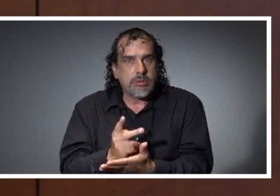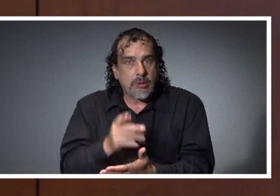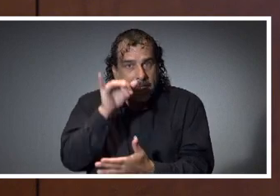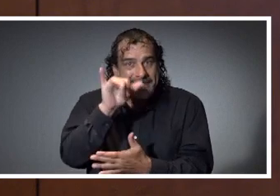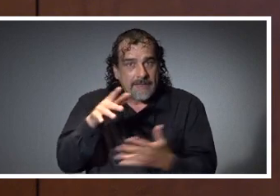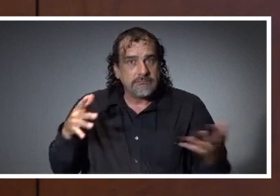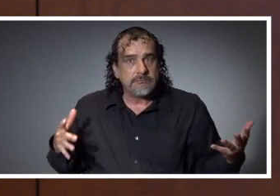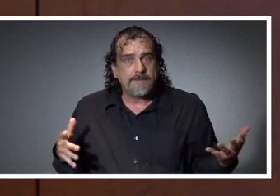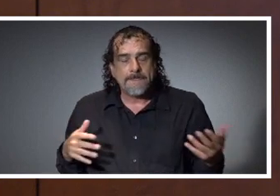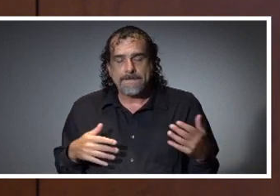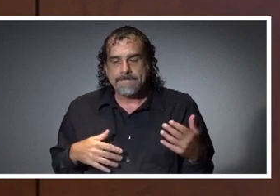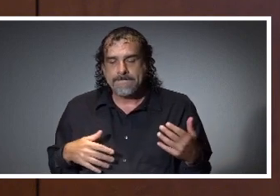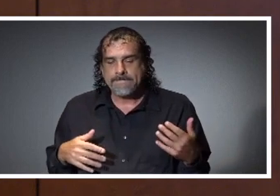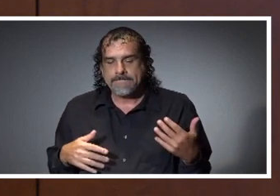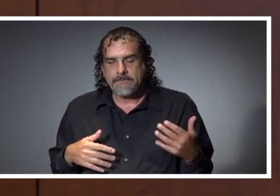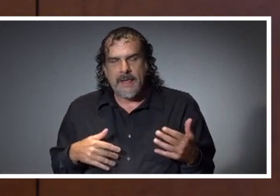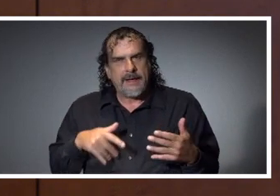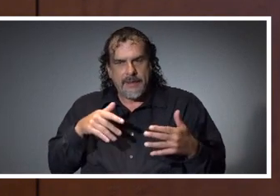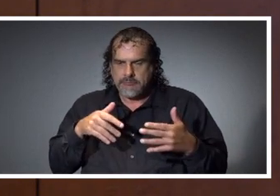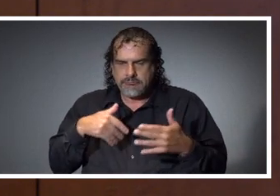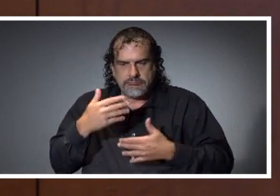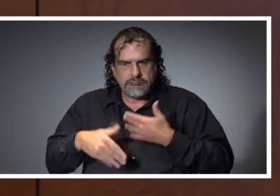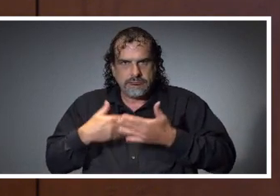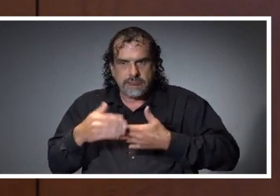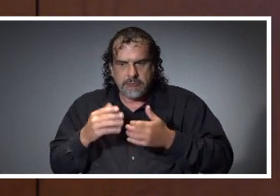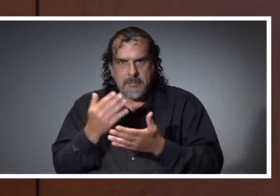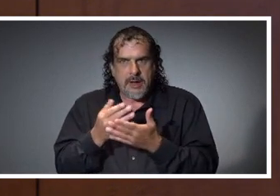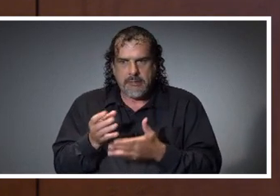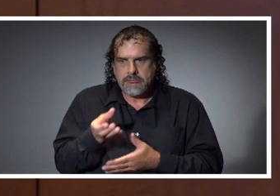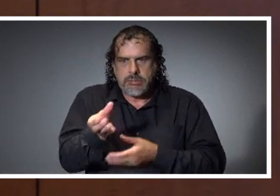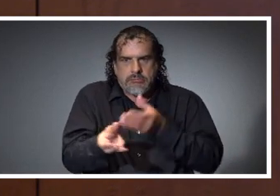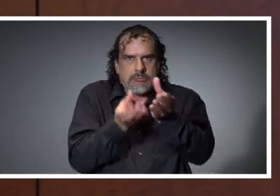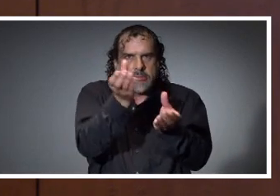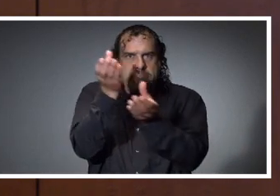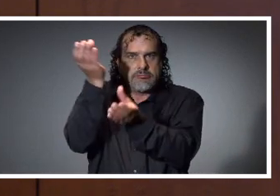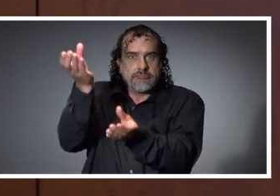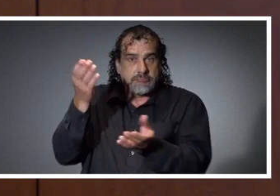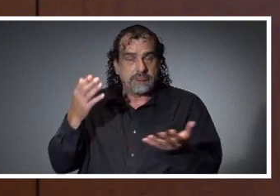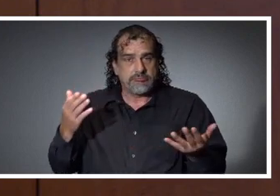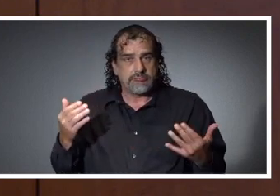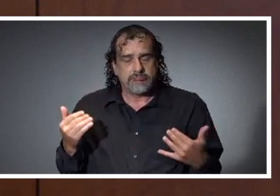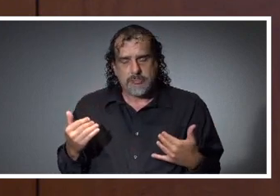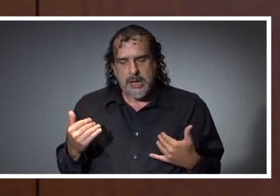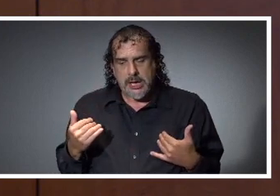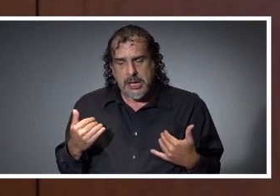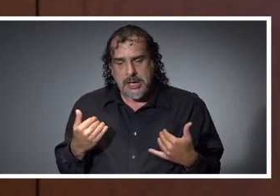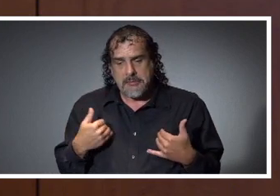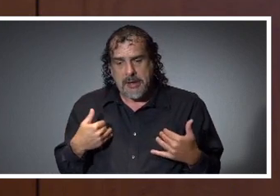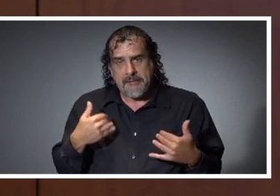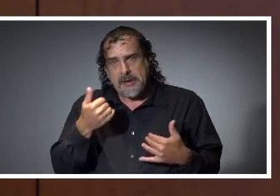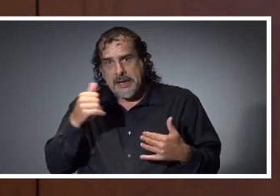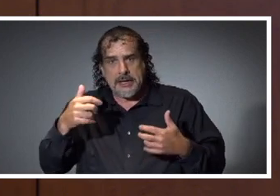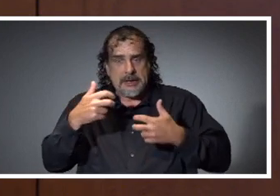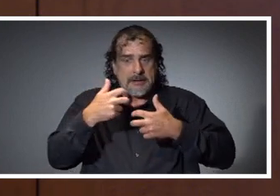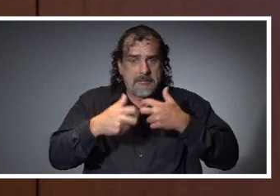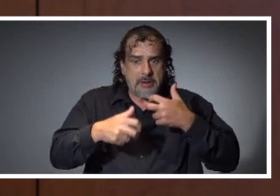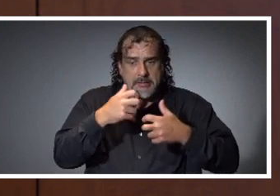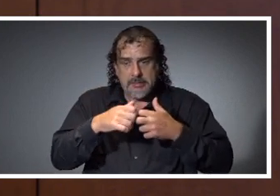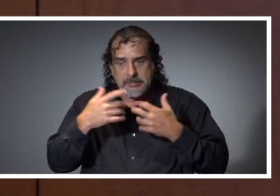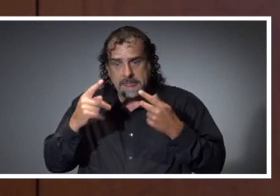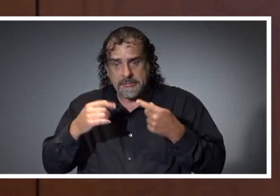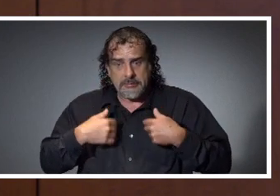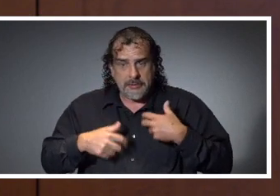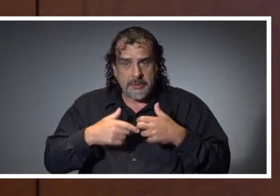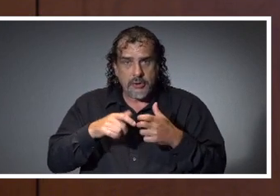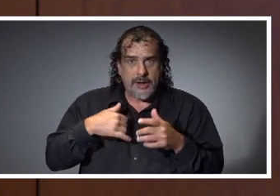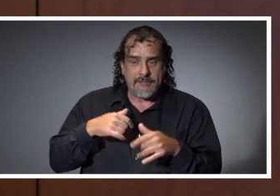we're processing those to get the monies back to them. If there's any issues with the local governments trying to call, we still got the